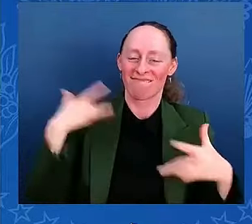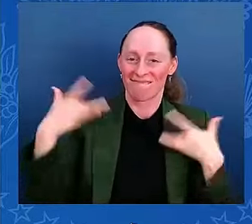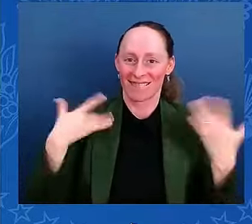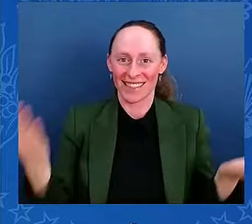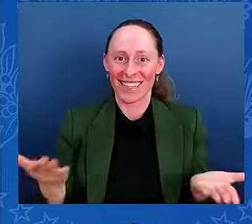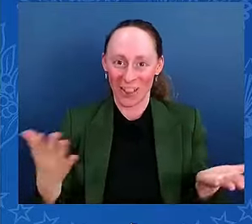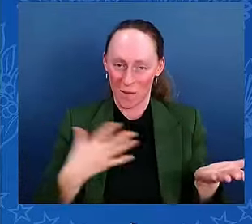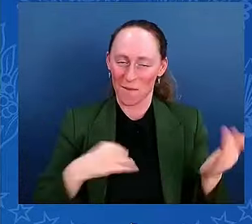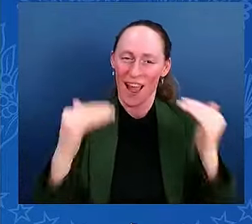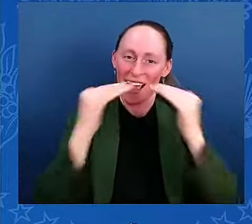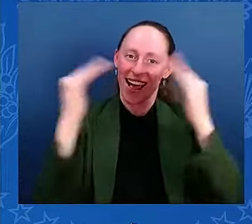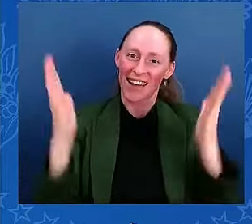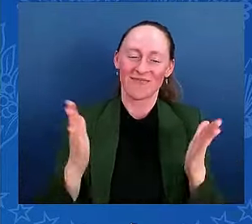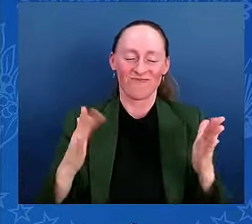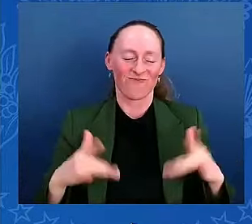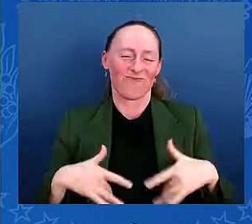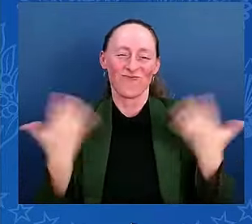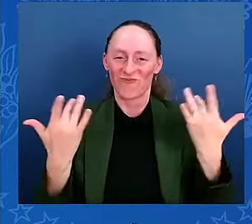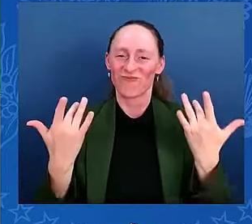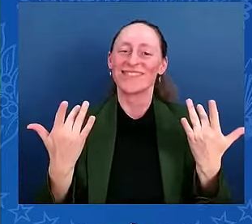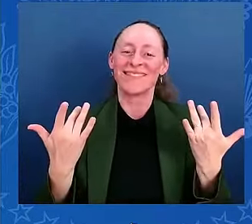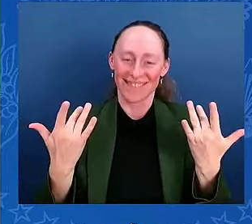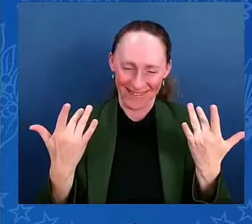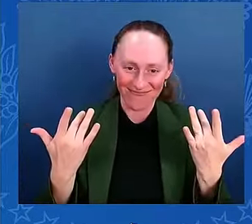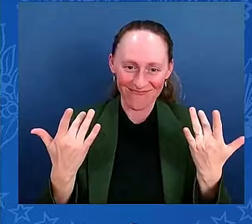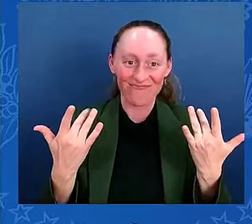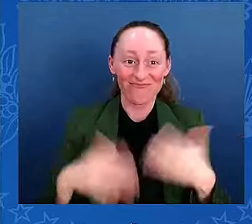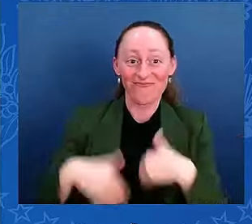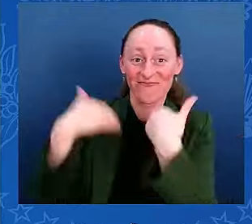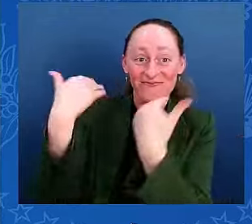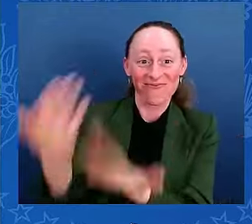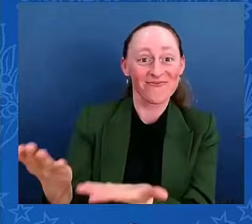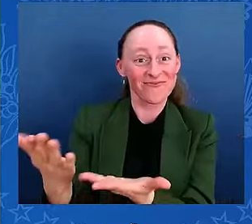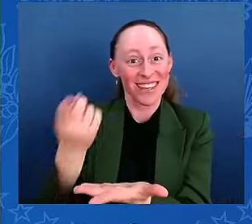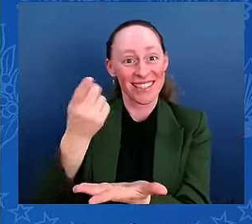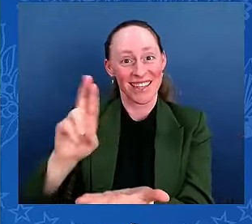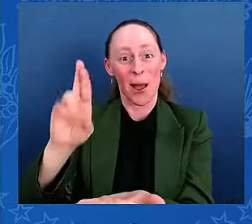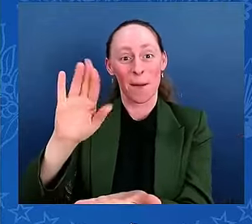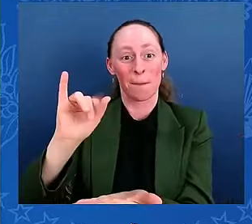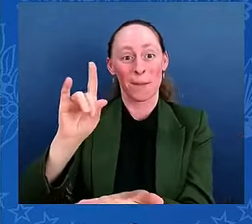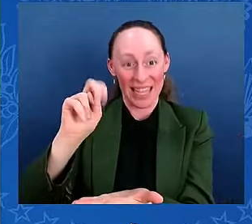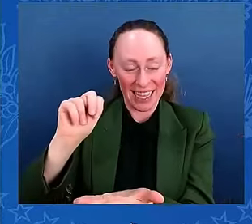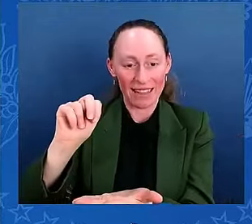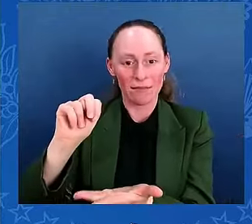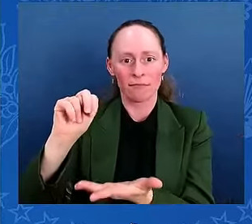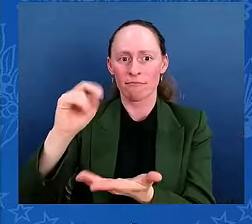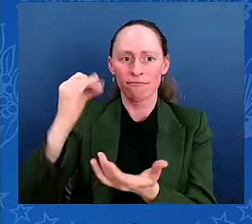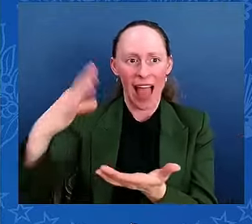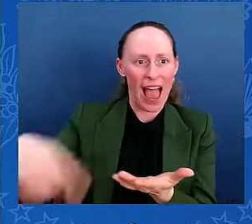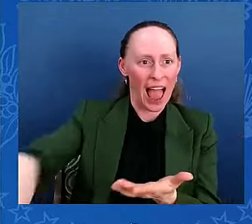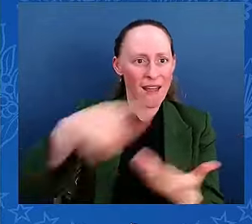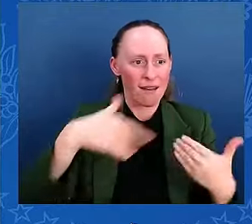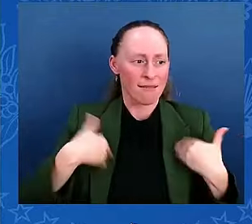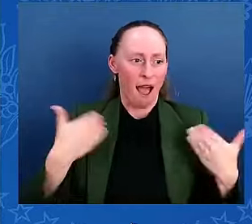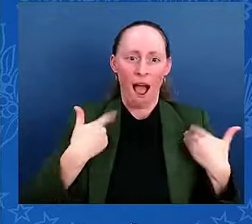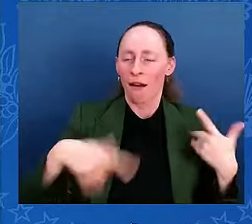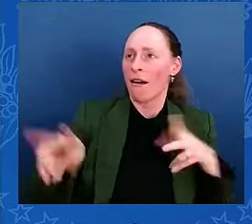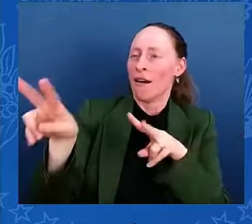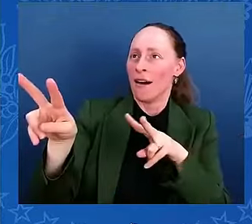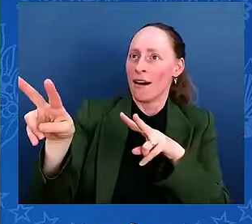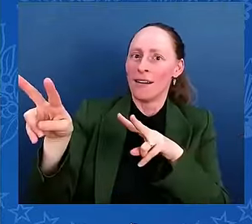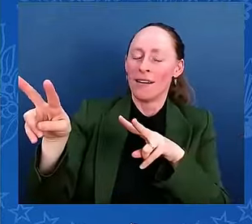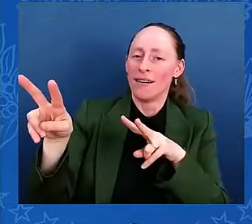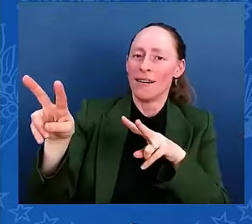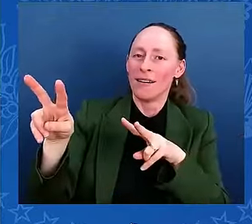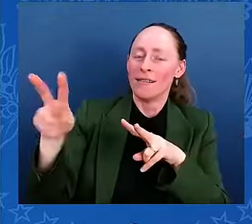Dr. Biden, you are a role model for young Italian Americans like me who see a future where what we can achieve is only limited by what